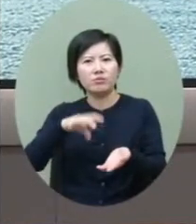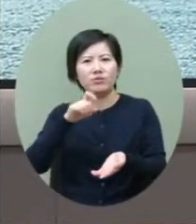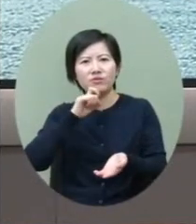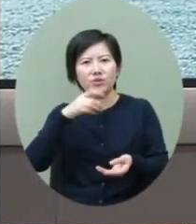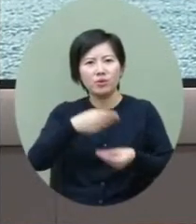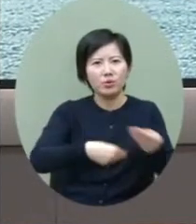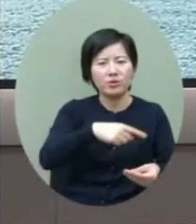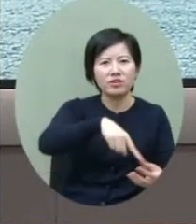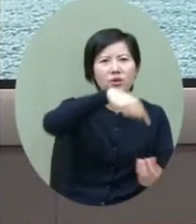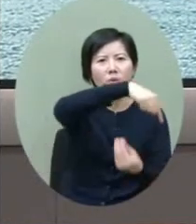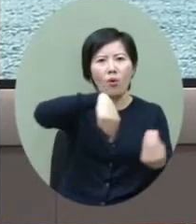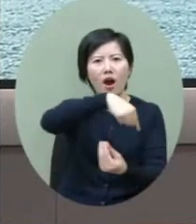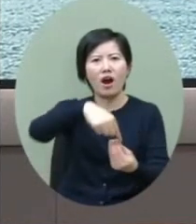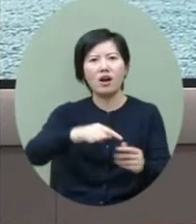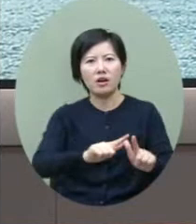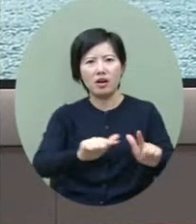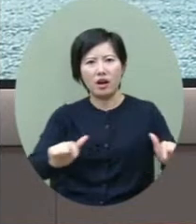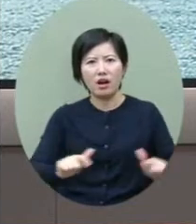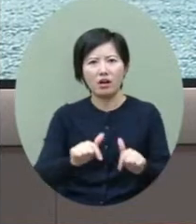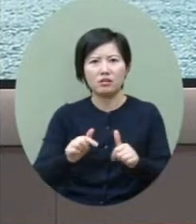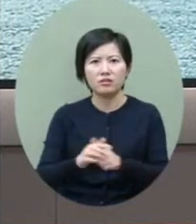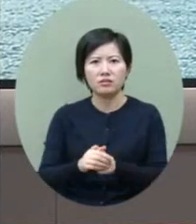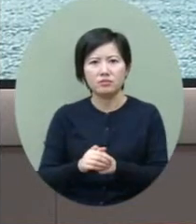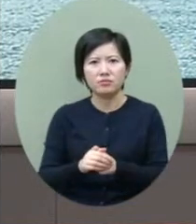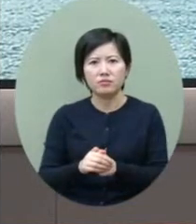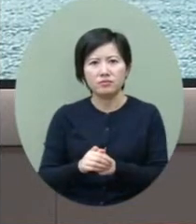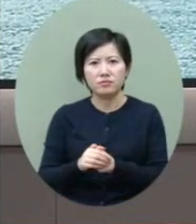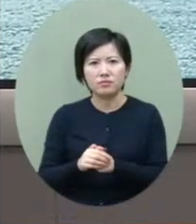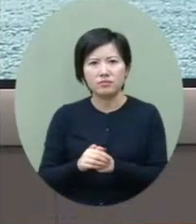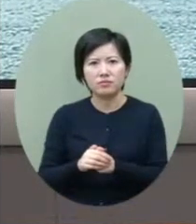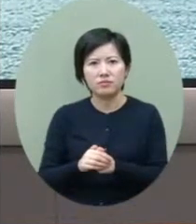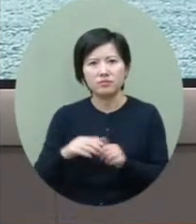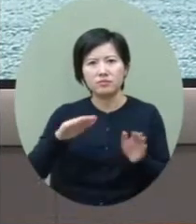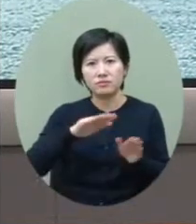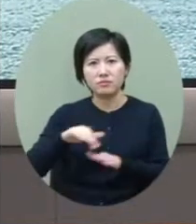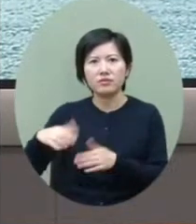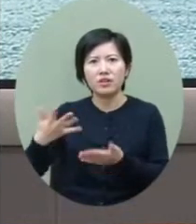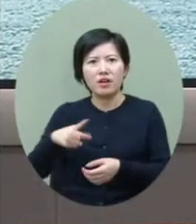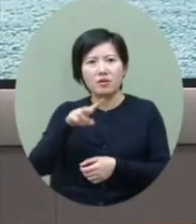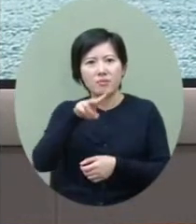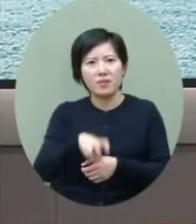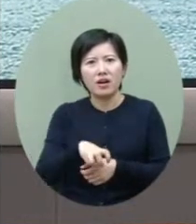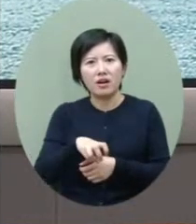So we suspect it's a contamination by confirmed case.